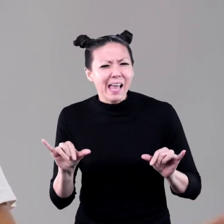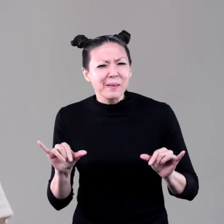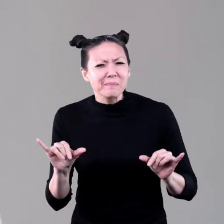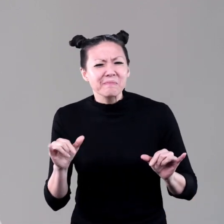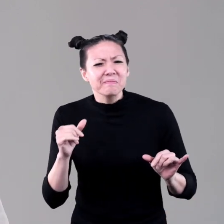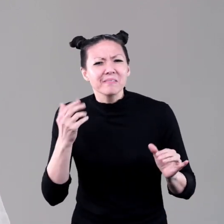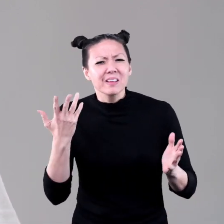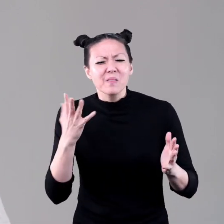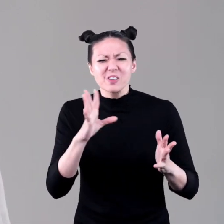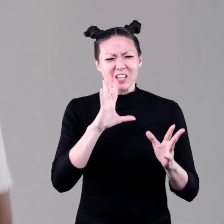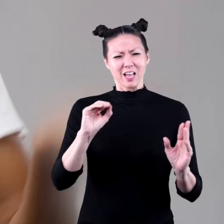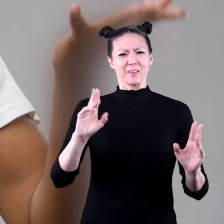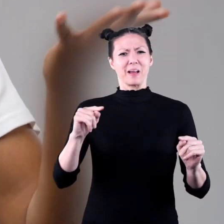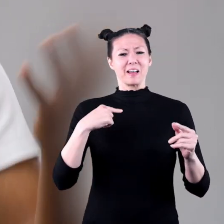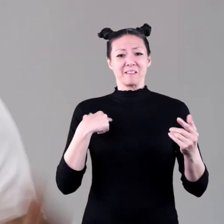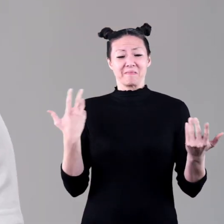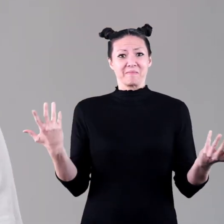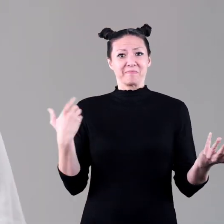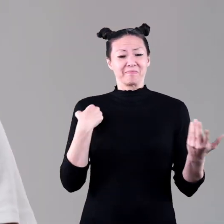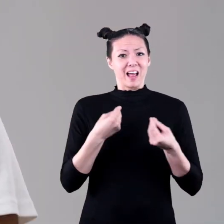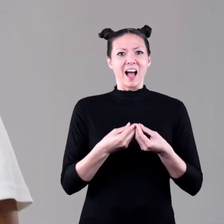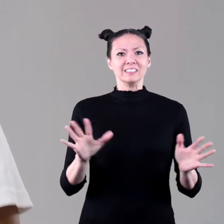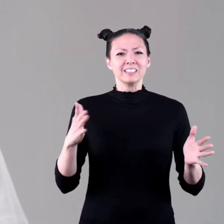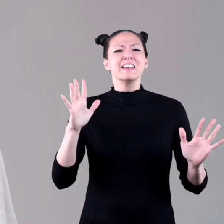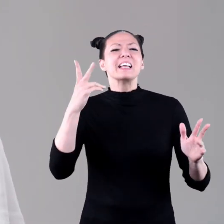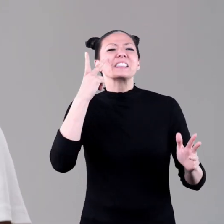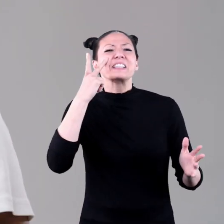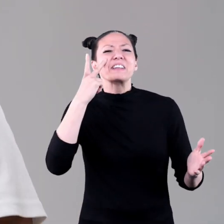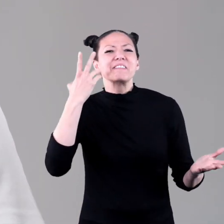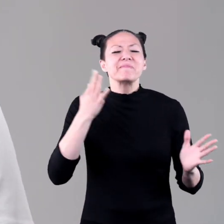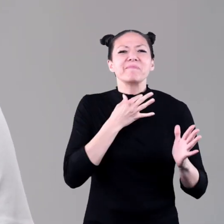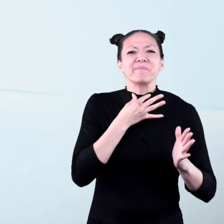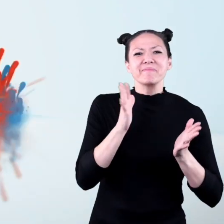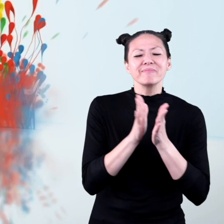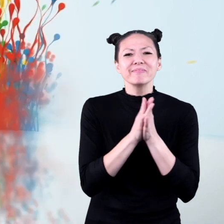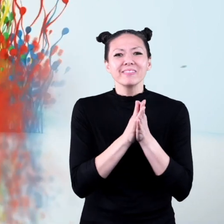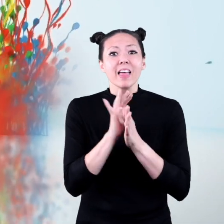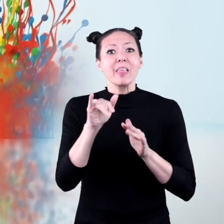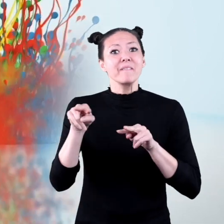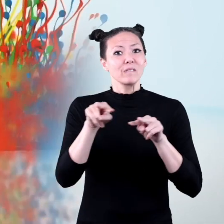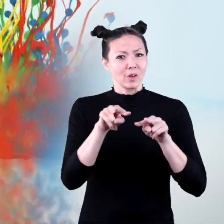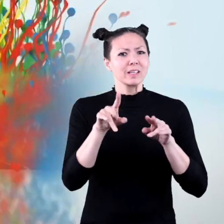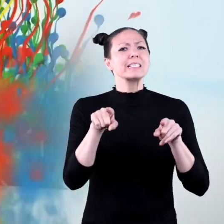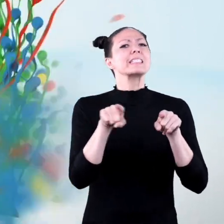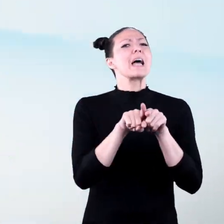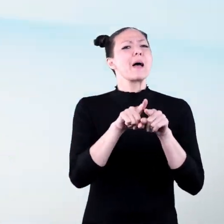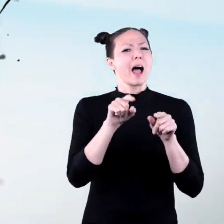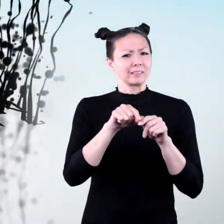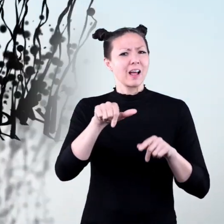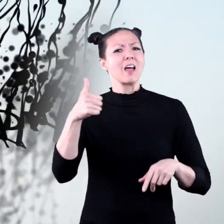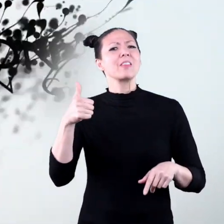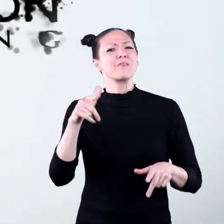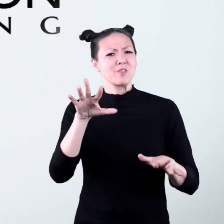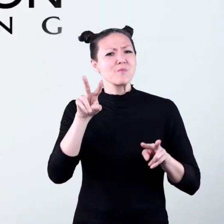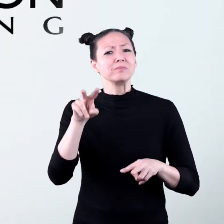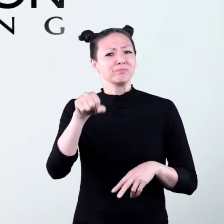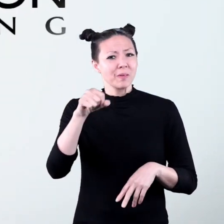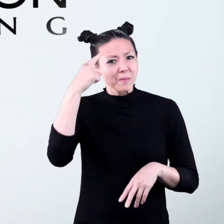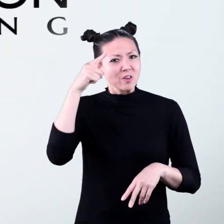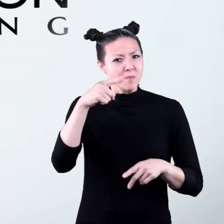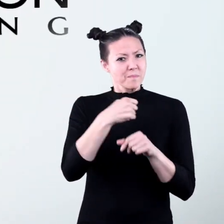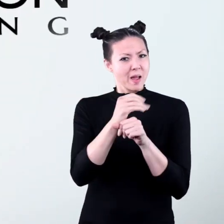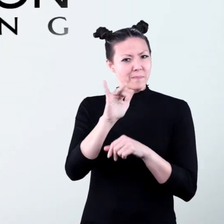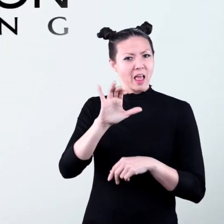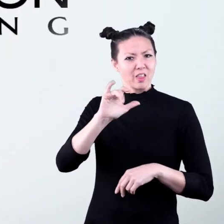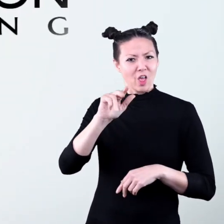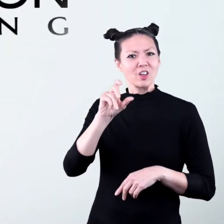same? What are we talking about? Well, let's see. This video is the same as others you've watched because it's made